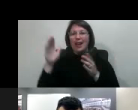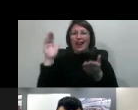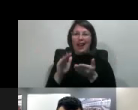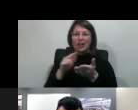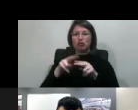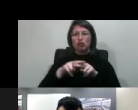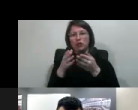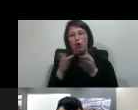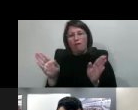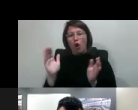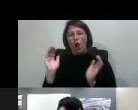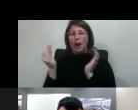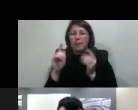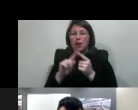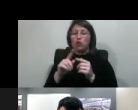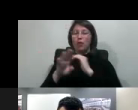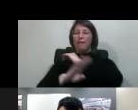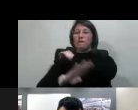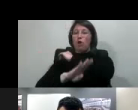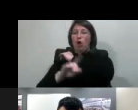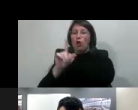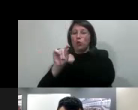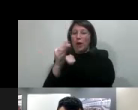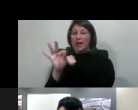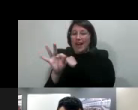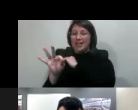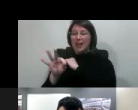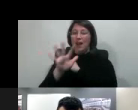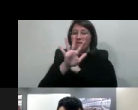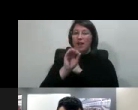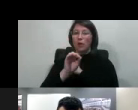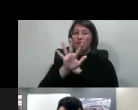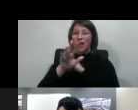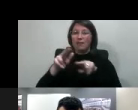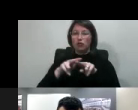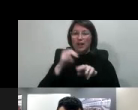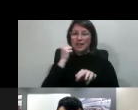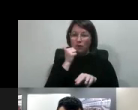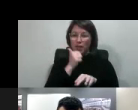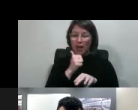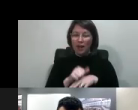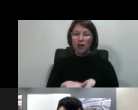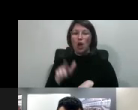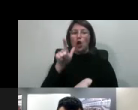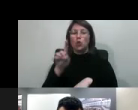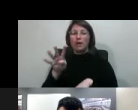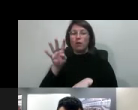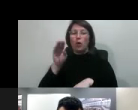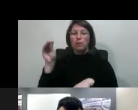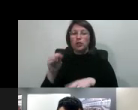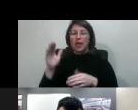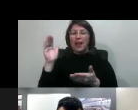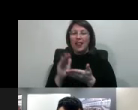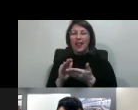is compared to fall of 2019. We're running 505 trains every day. We're running 24% fewer vehicle miles